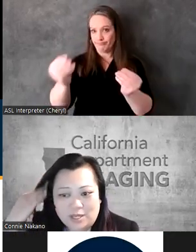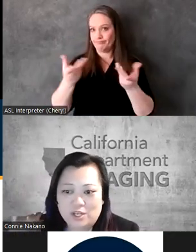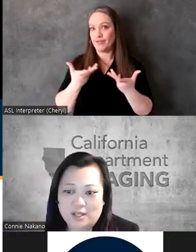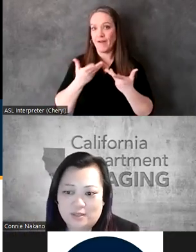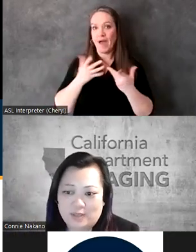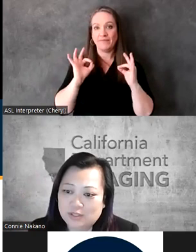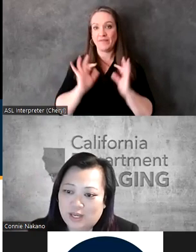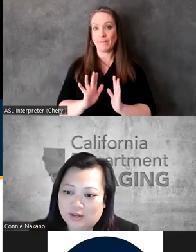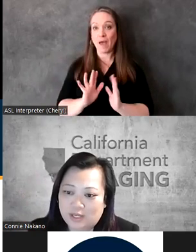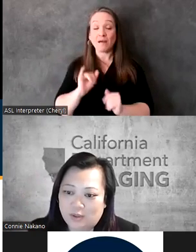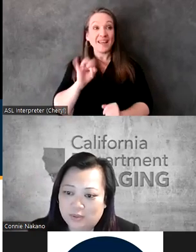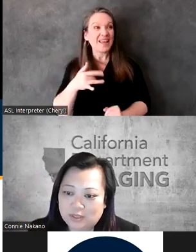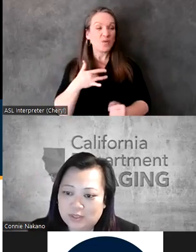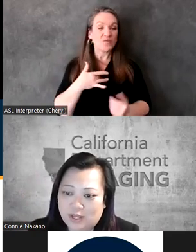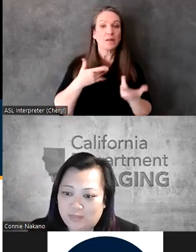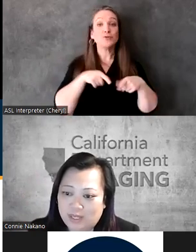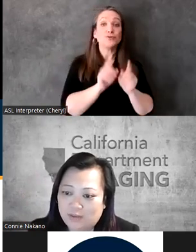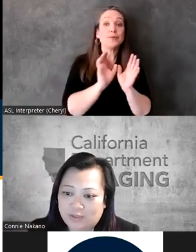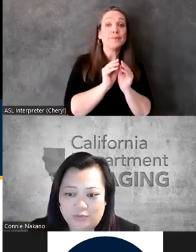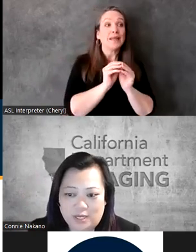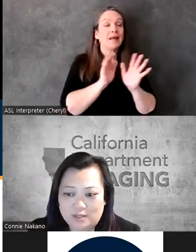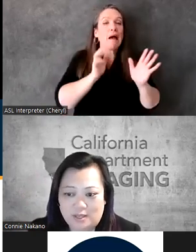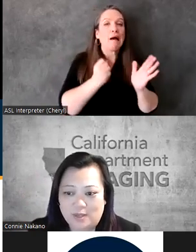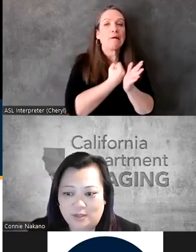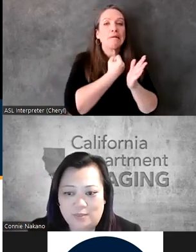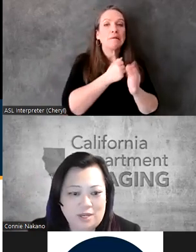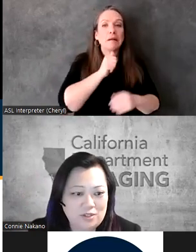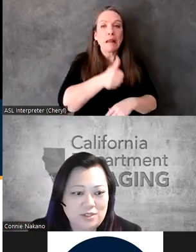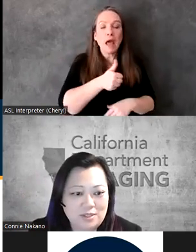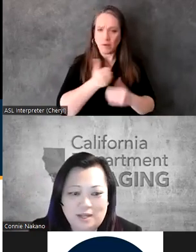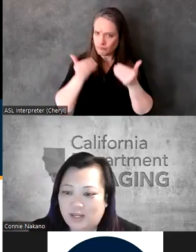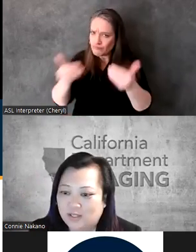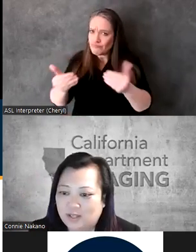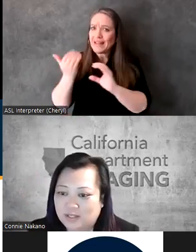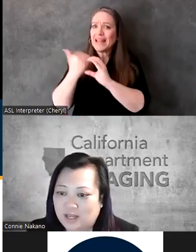you don't get a chance to mention it at our stakeholders meeting, feel free to email